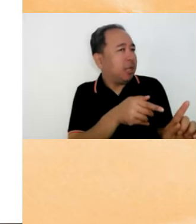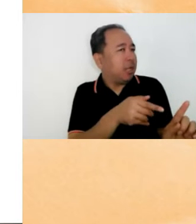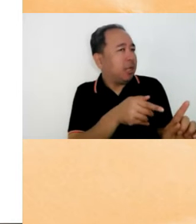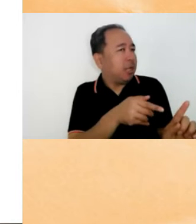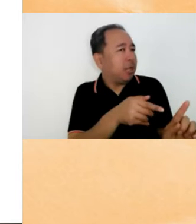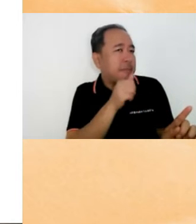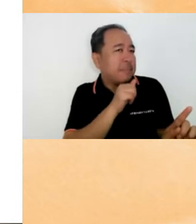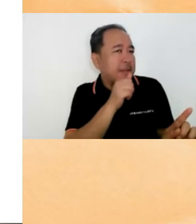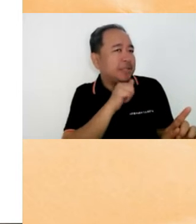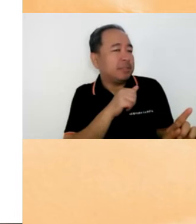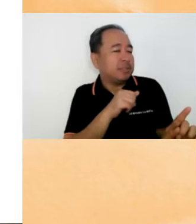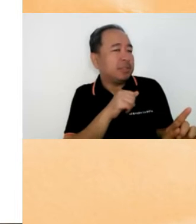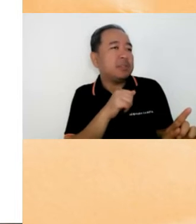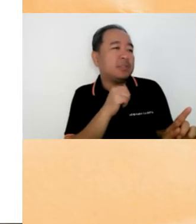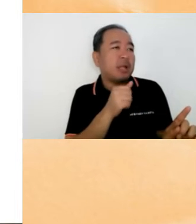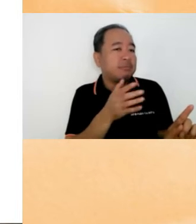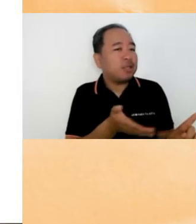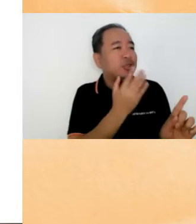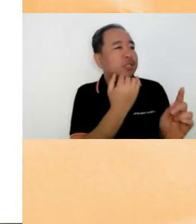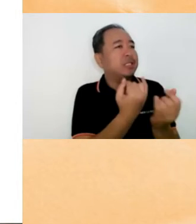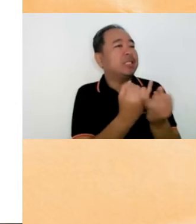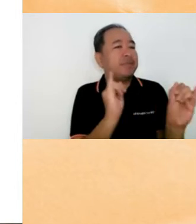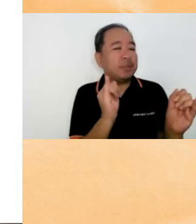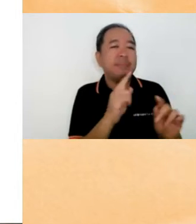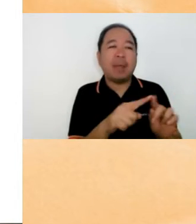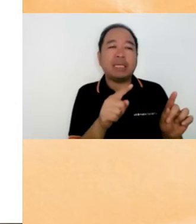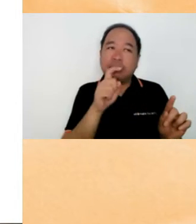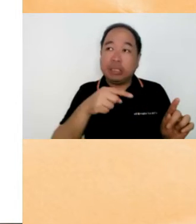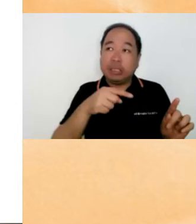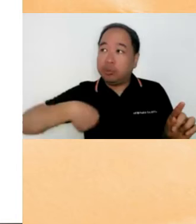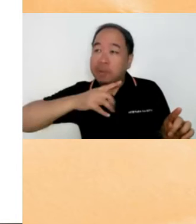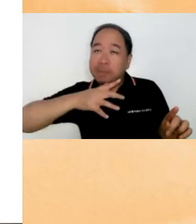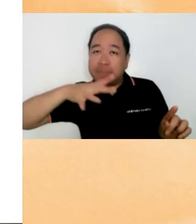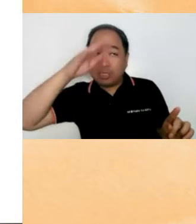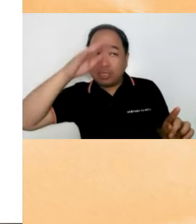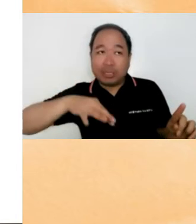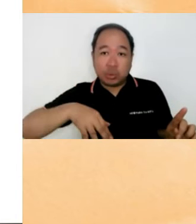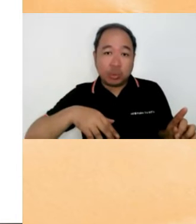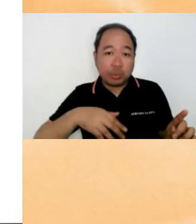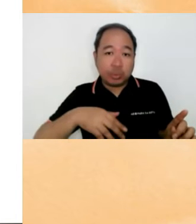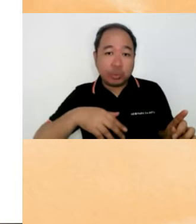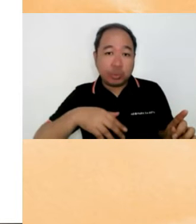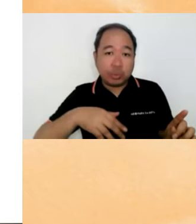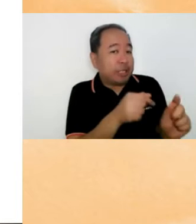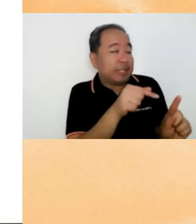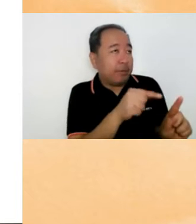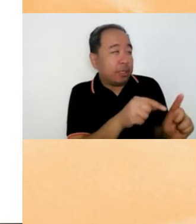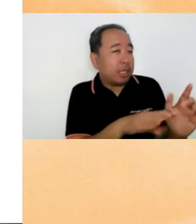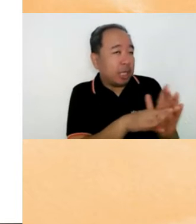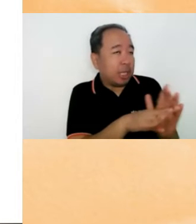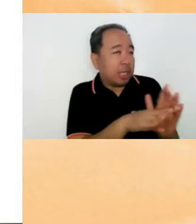would contribute to the child's development, then you would wait and let the child do what he has to do, you